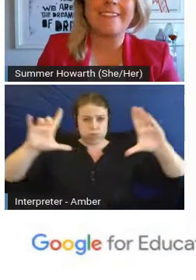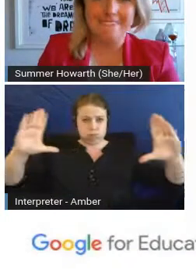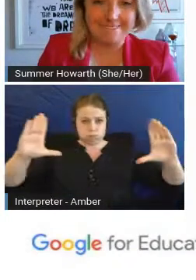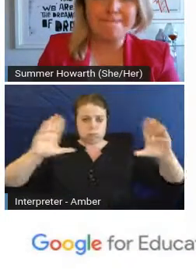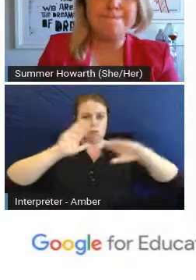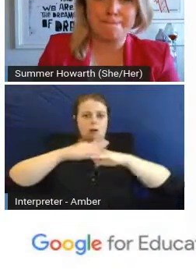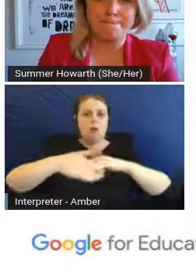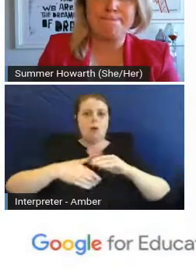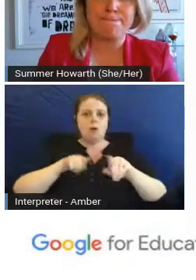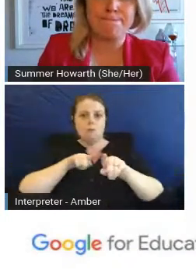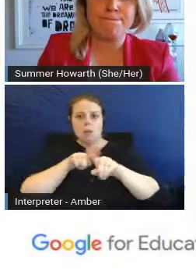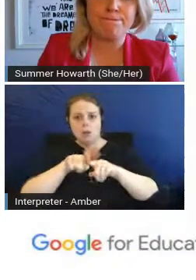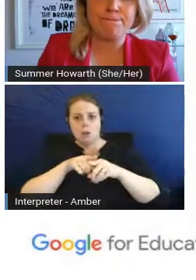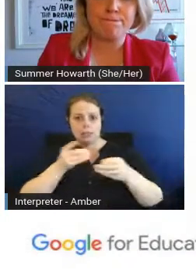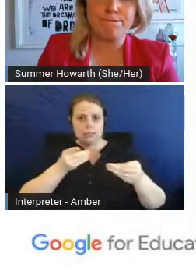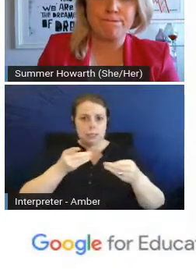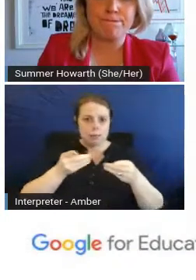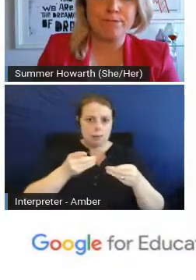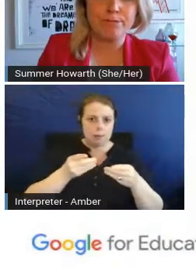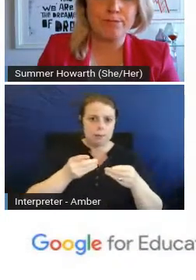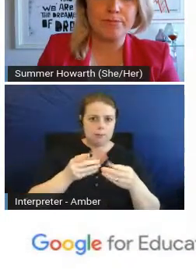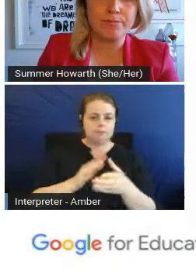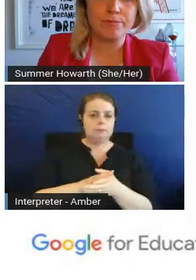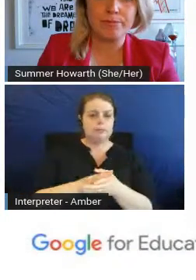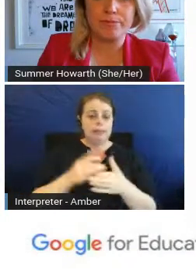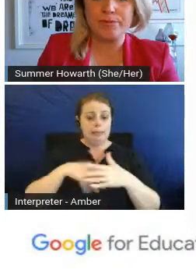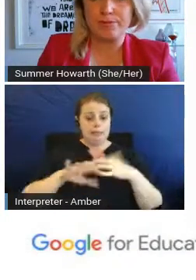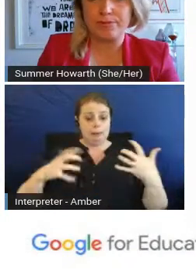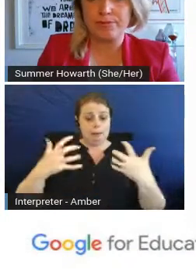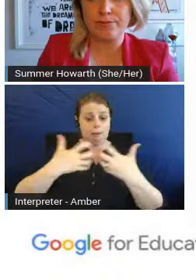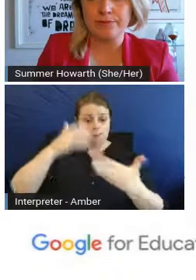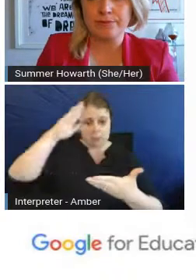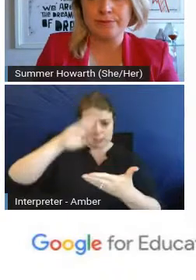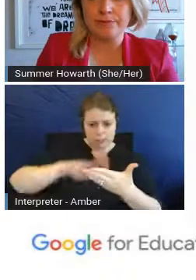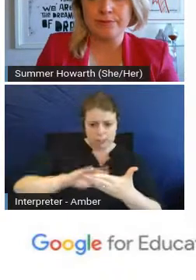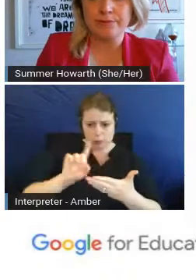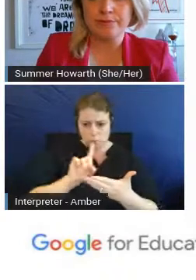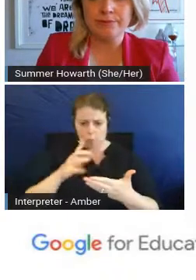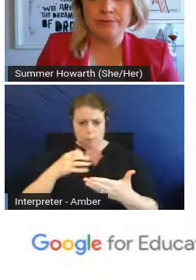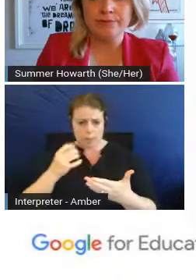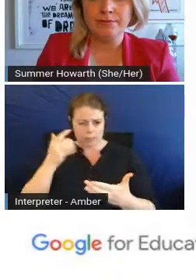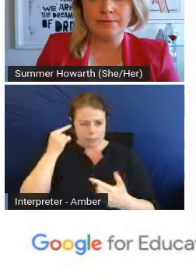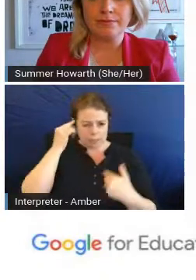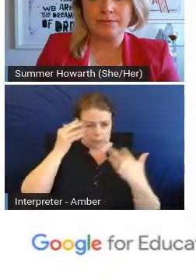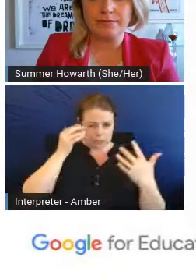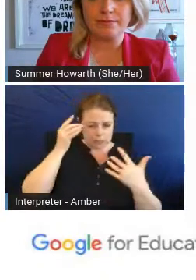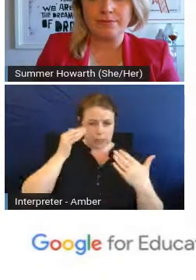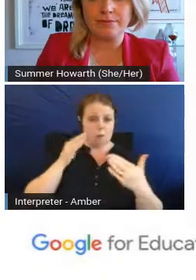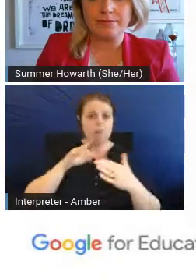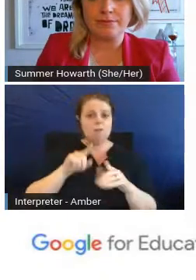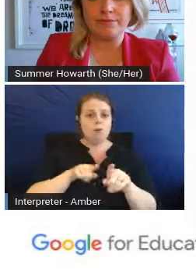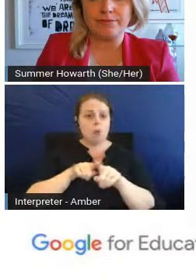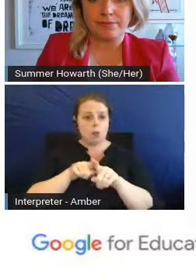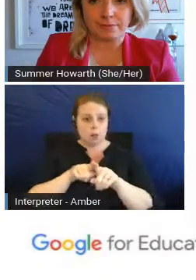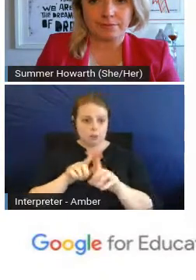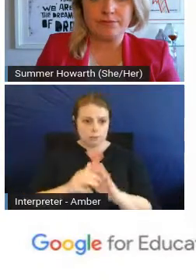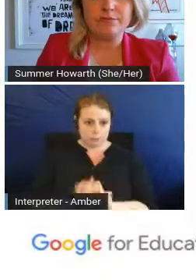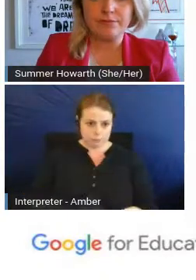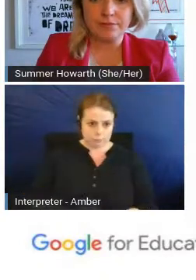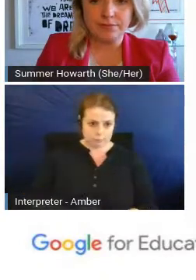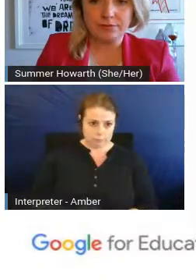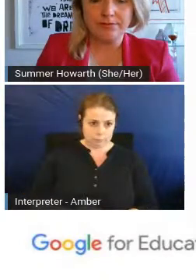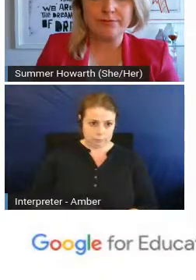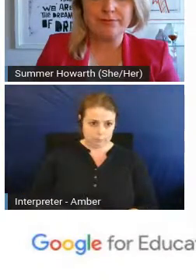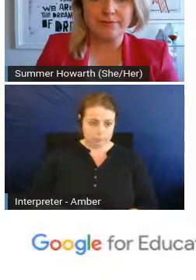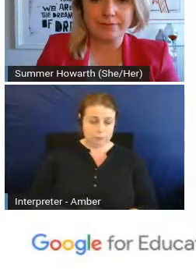we're thinking about in a hybrid experience through a learning design lens? As ever, we always